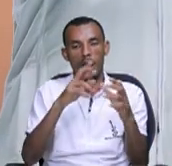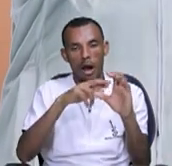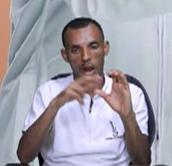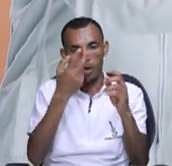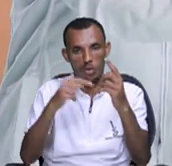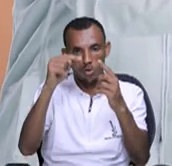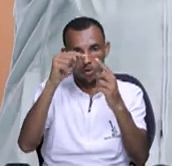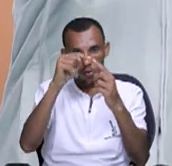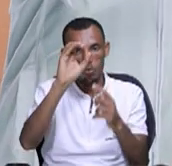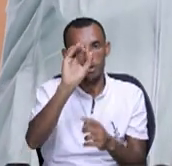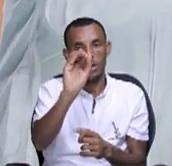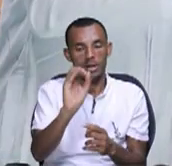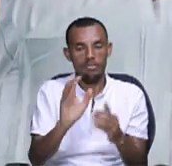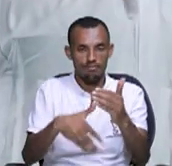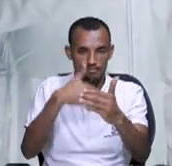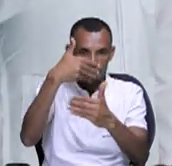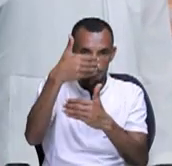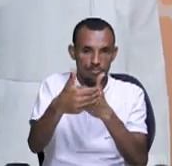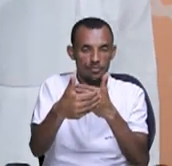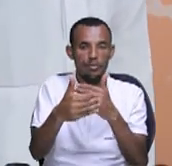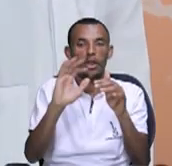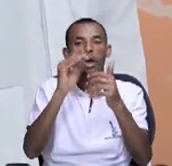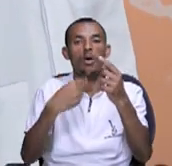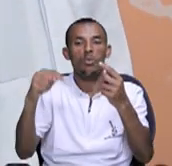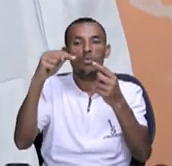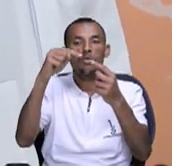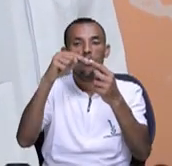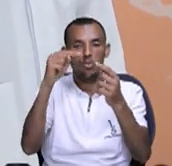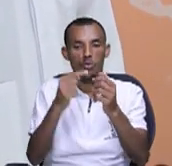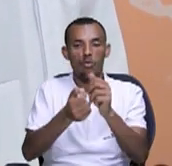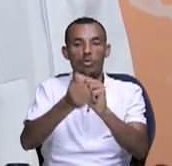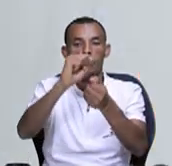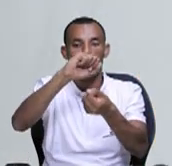radian to degree. The next one, how to convert